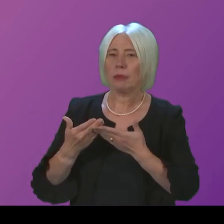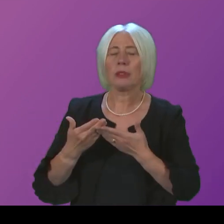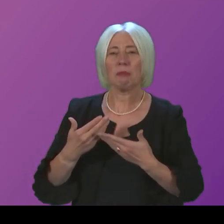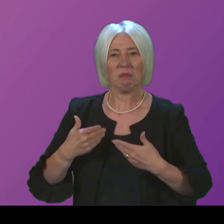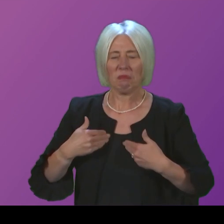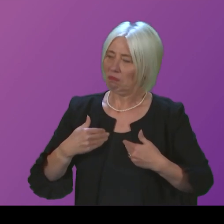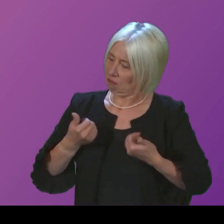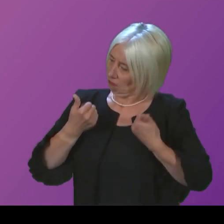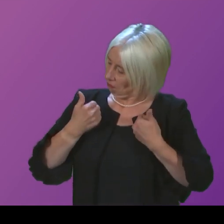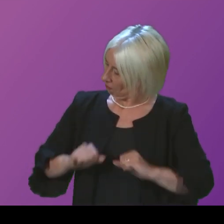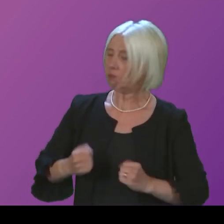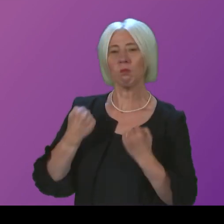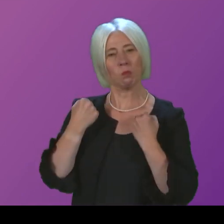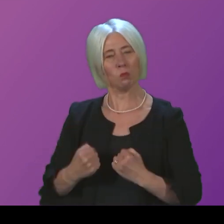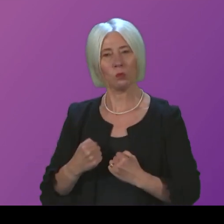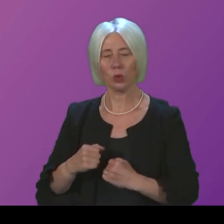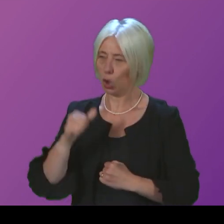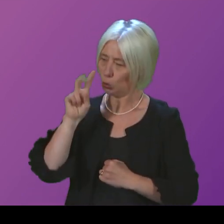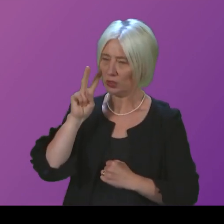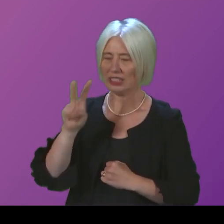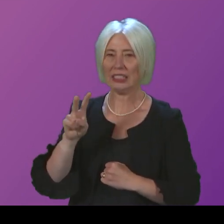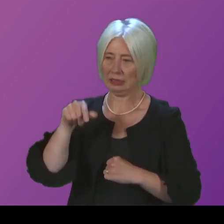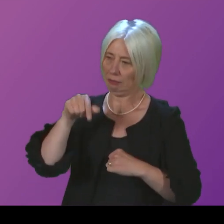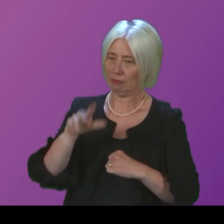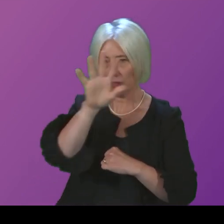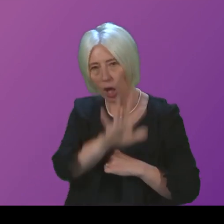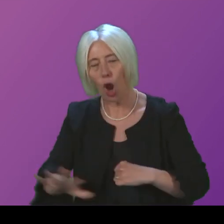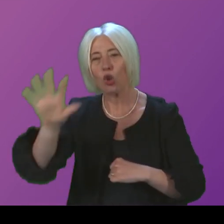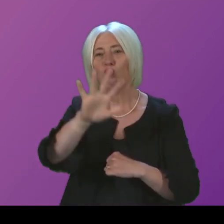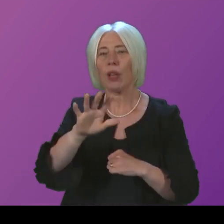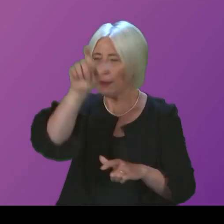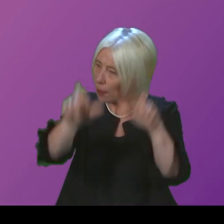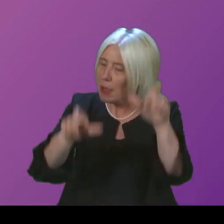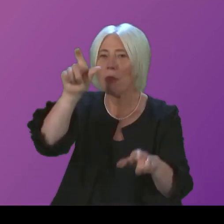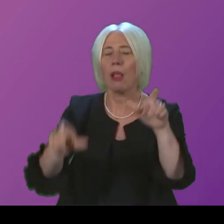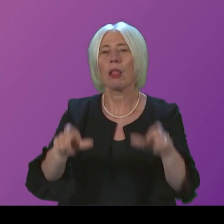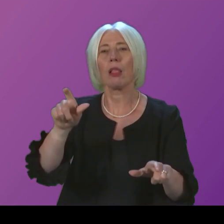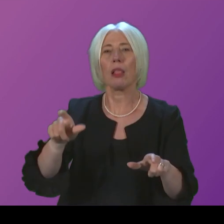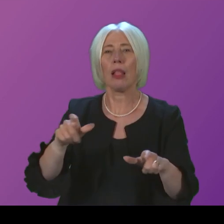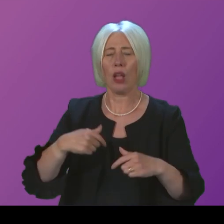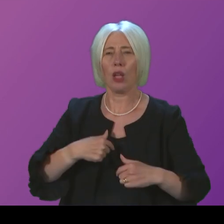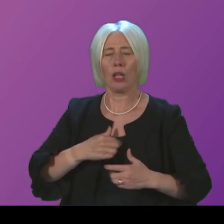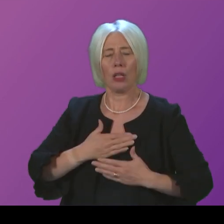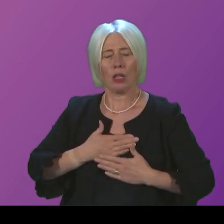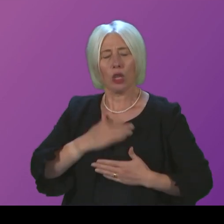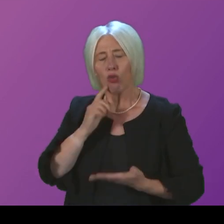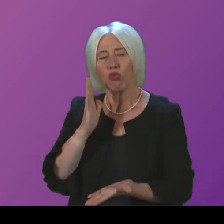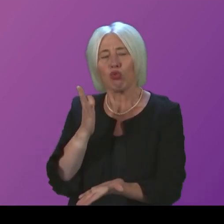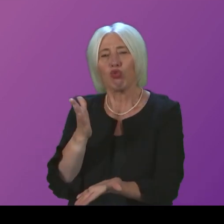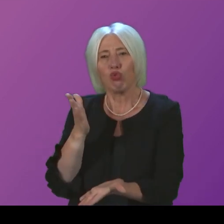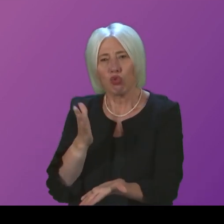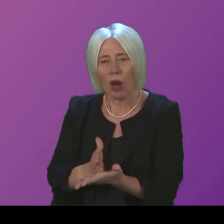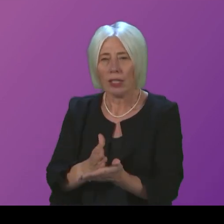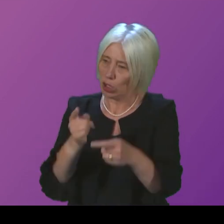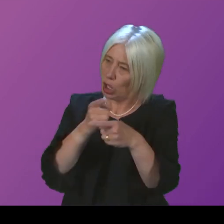resolve to seek always the welfare of our country and its people, and with wholehearted trust in